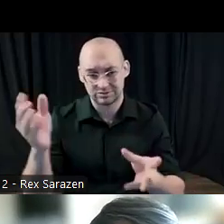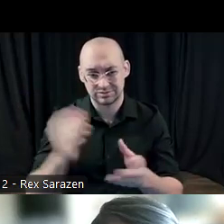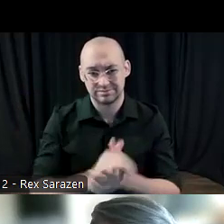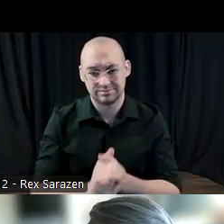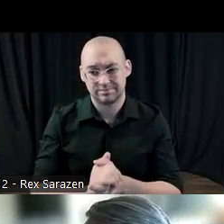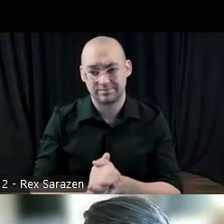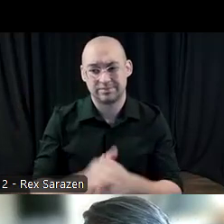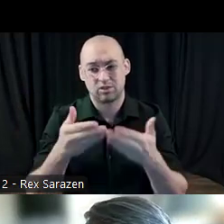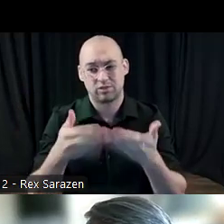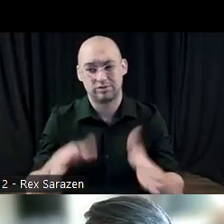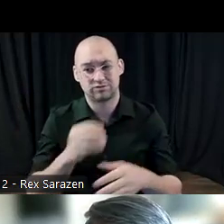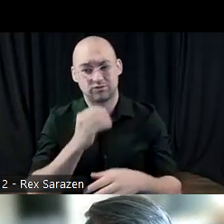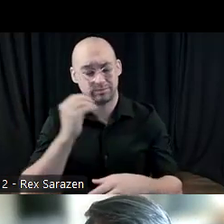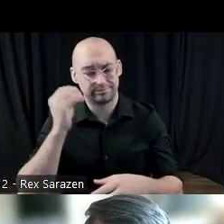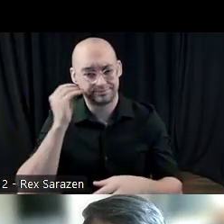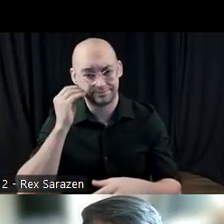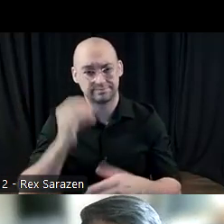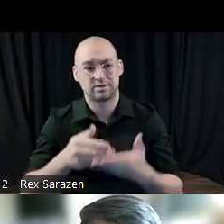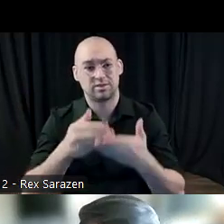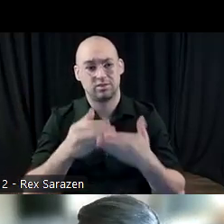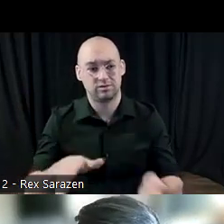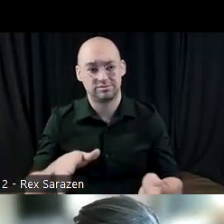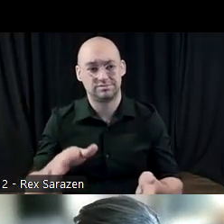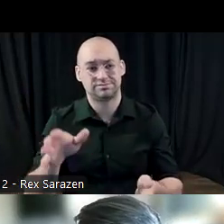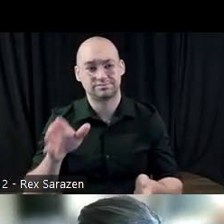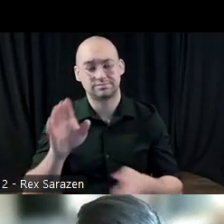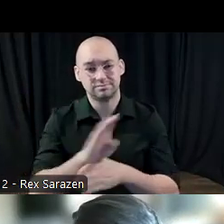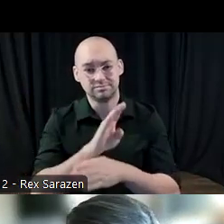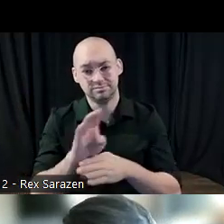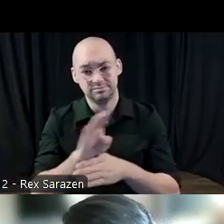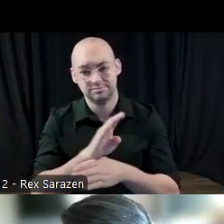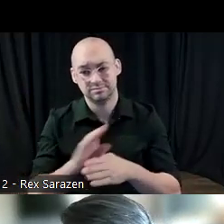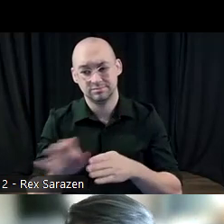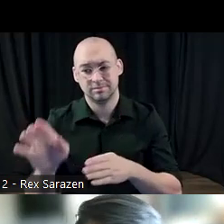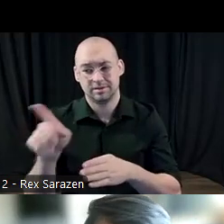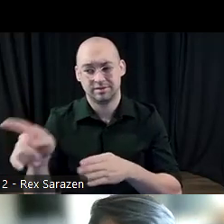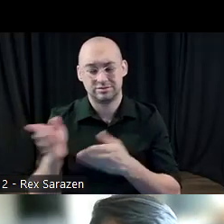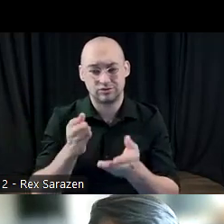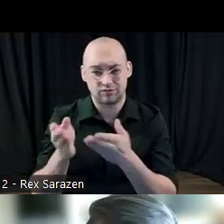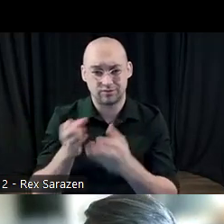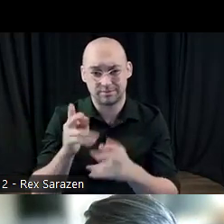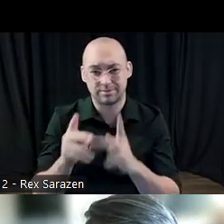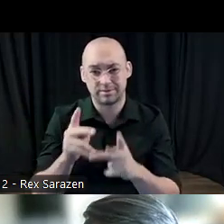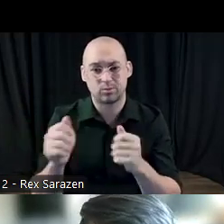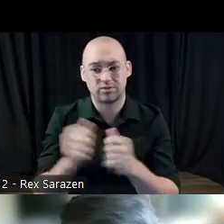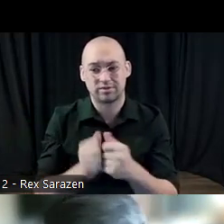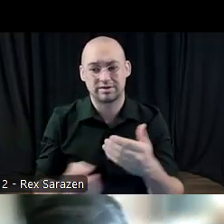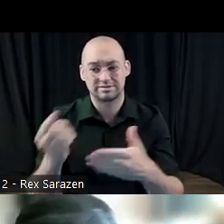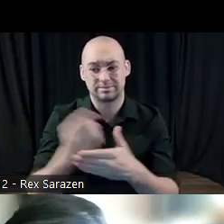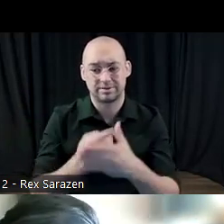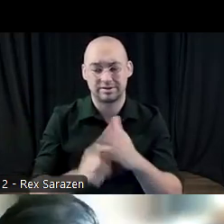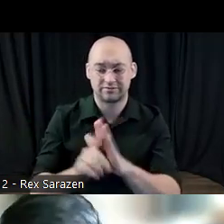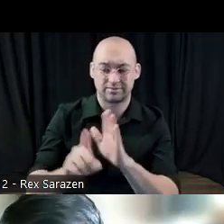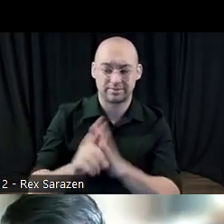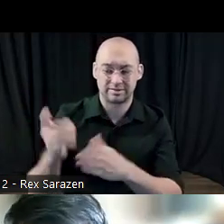loss of homes, the loss of businesses that serve people with disabilities and developmental